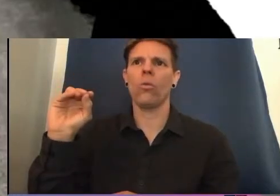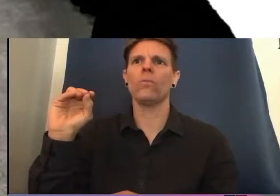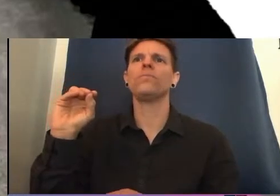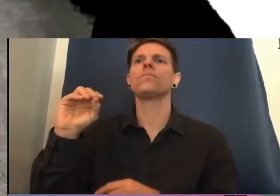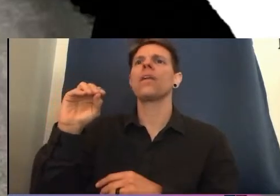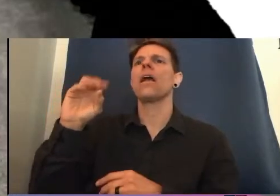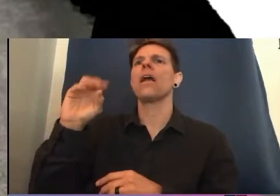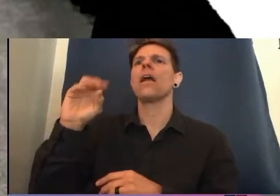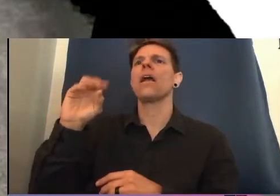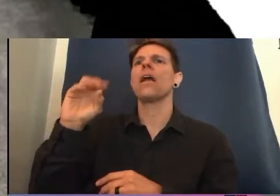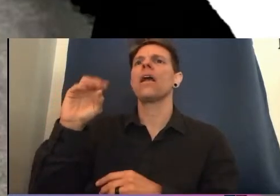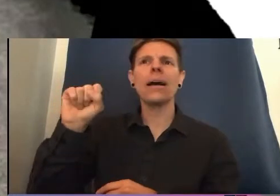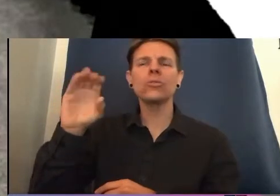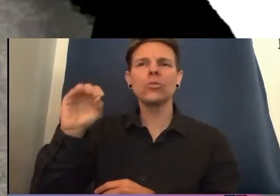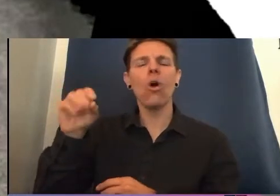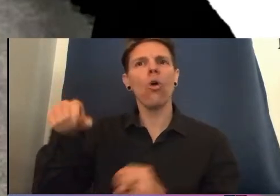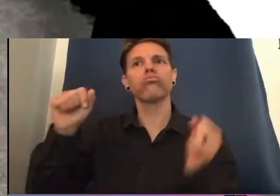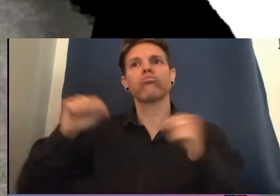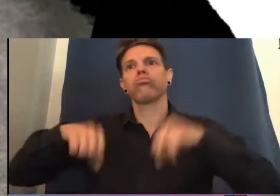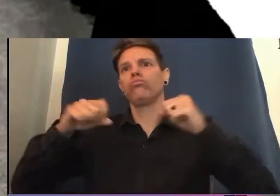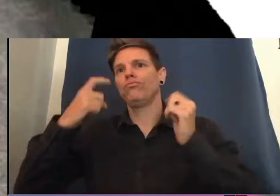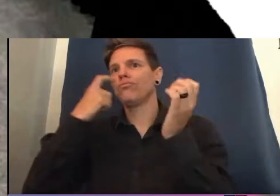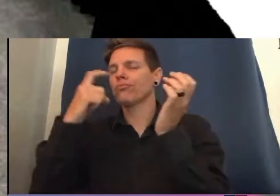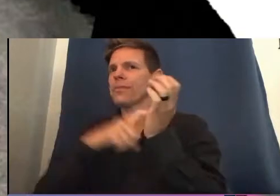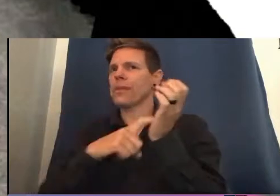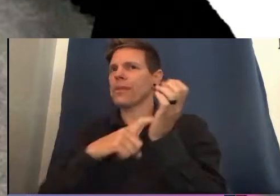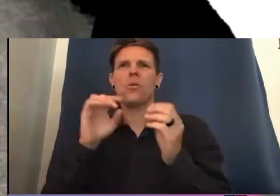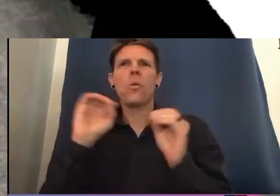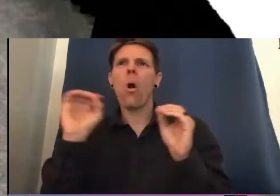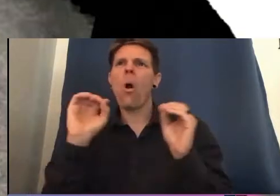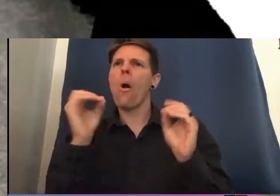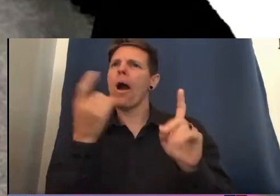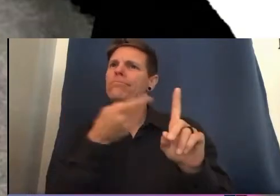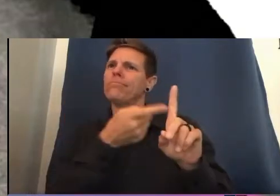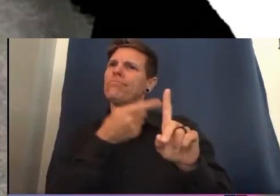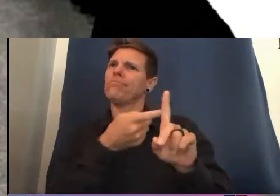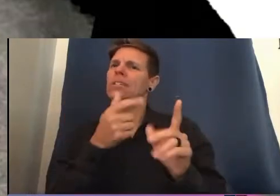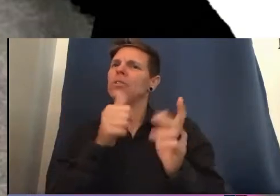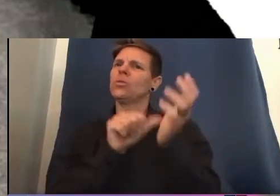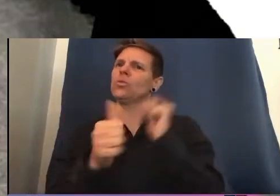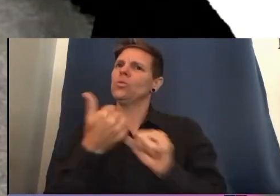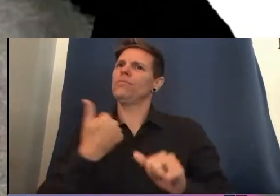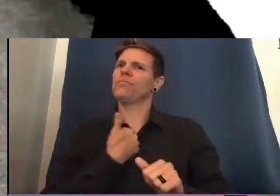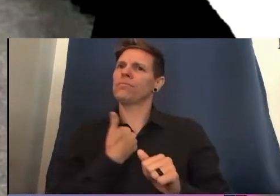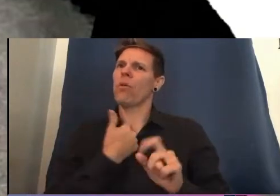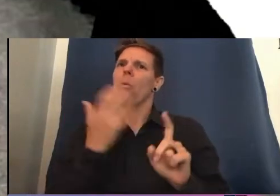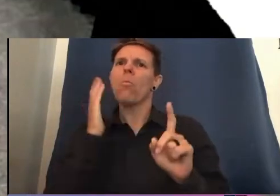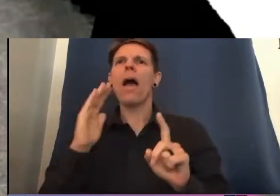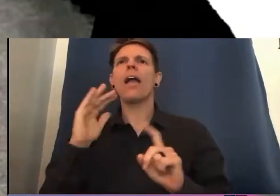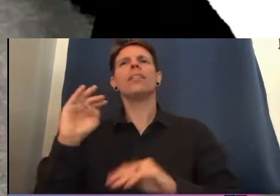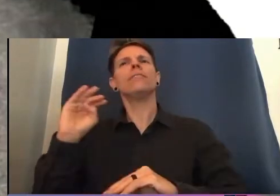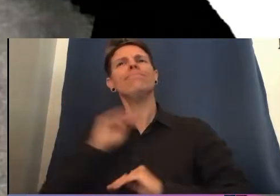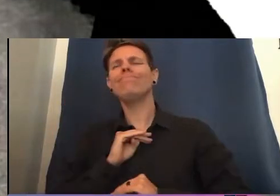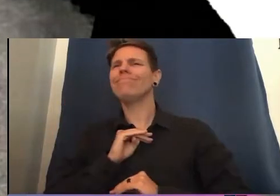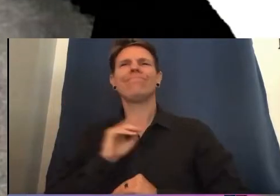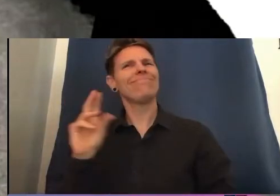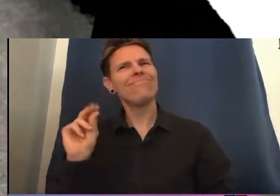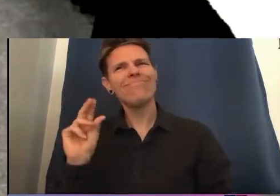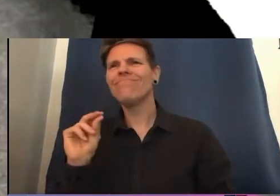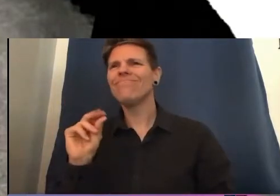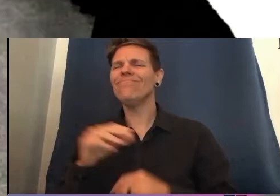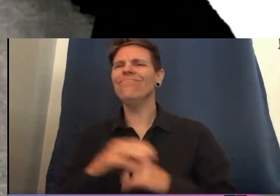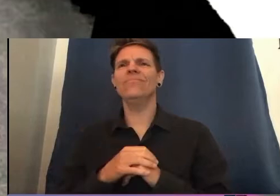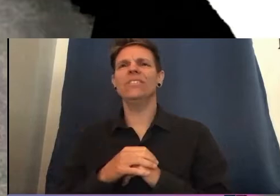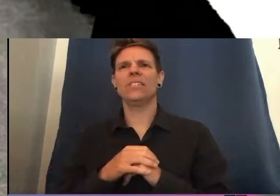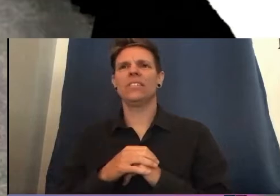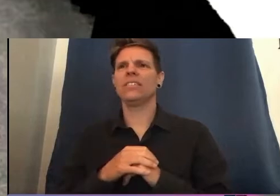recognizes that no single suicide prevention effort will be sufficient. Through the combined action of El Paso County